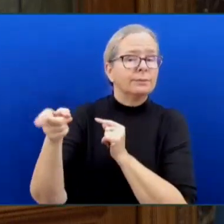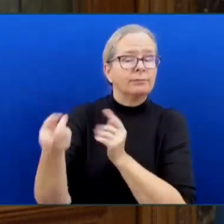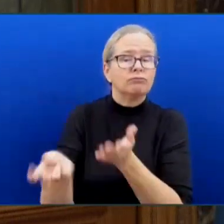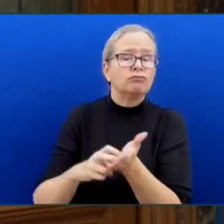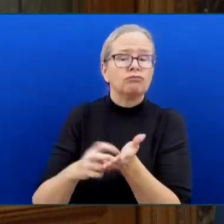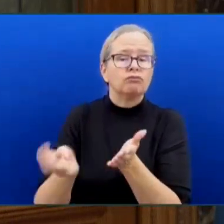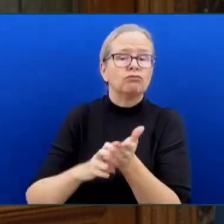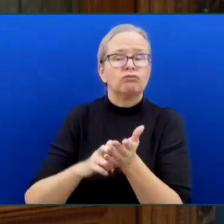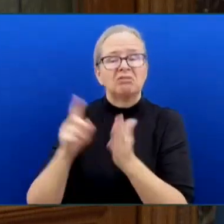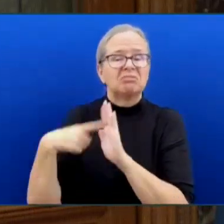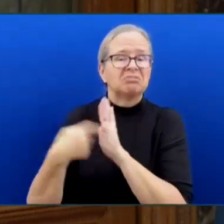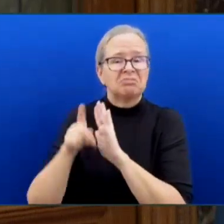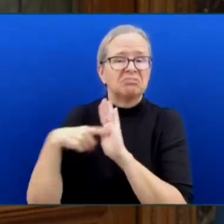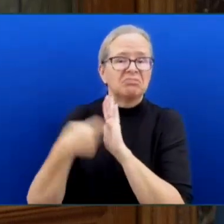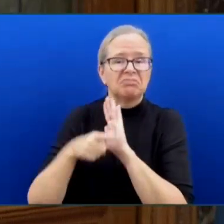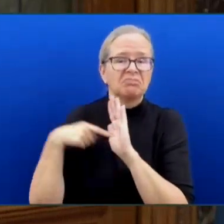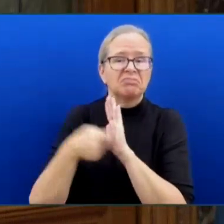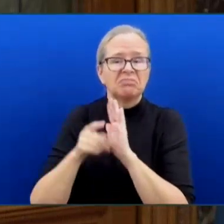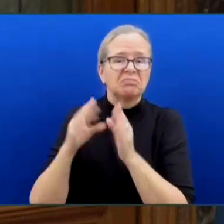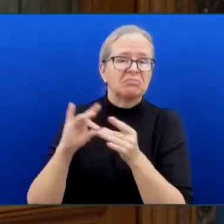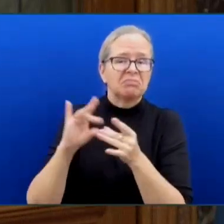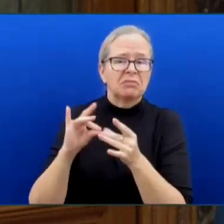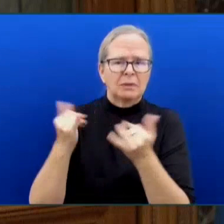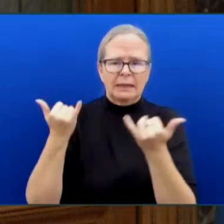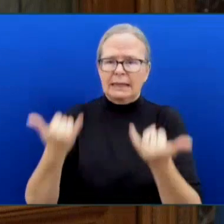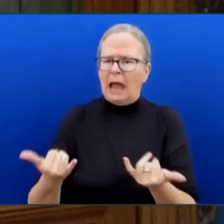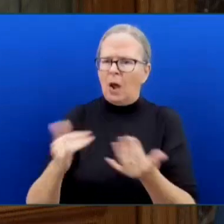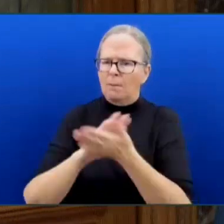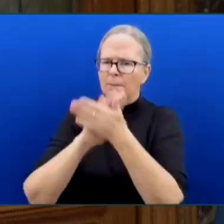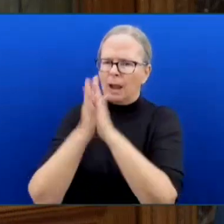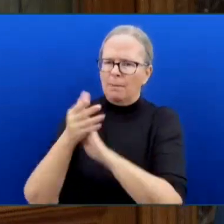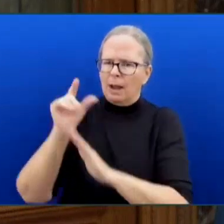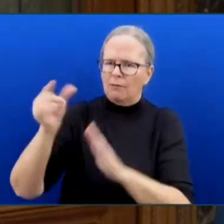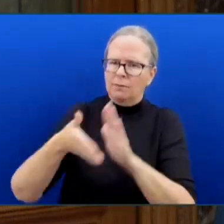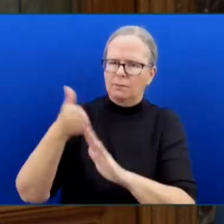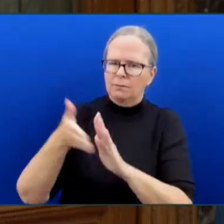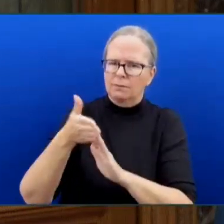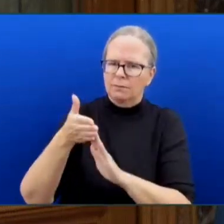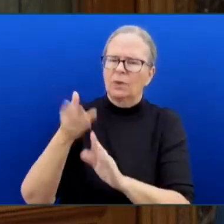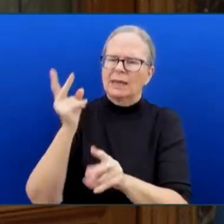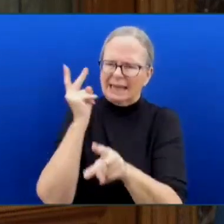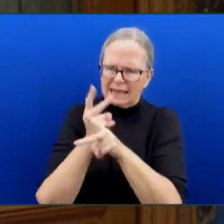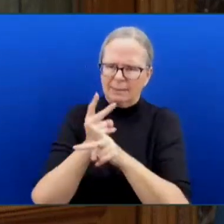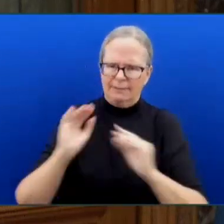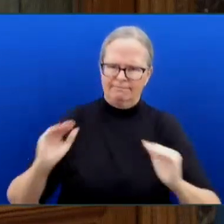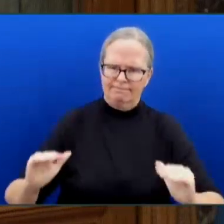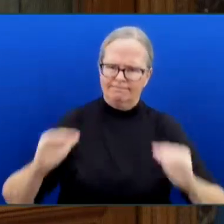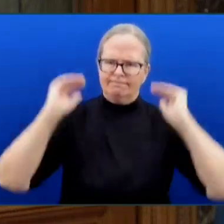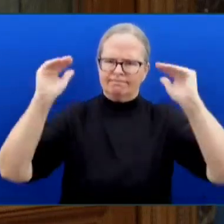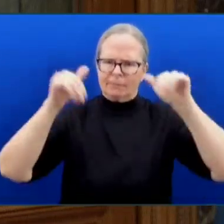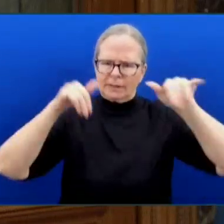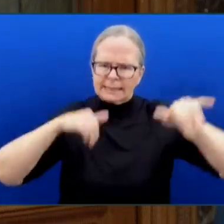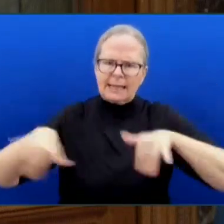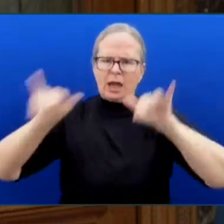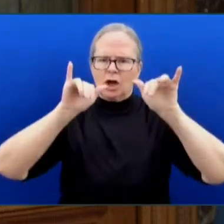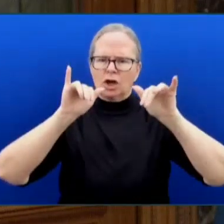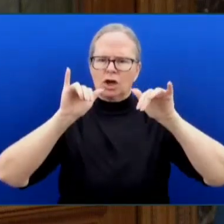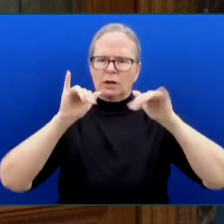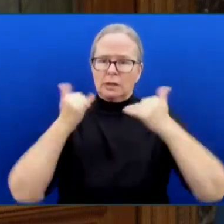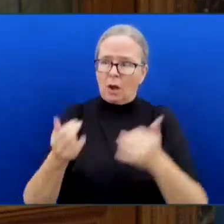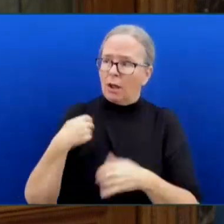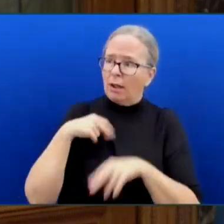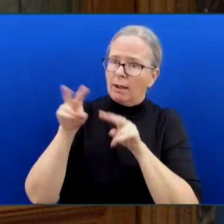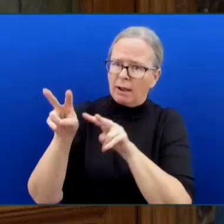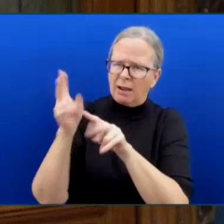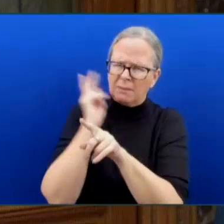standard. When a Minister of Children and Family Development repeatedly fails to protect the most vulnerable children in our province, they must